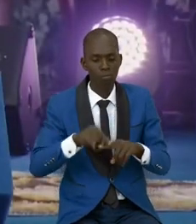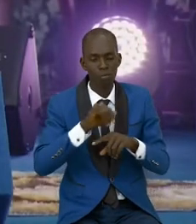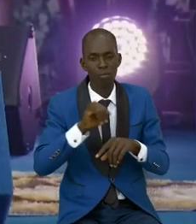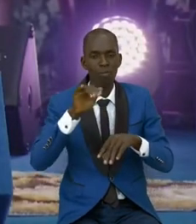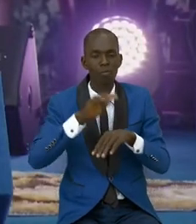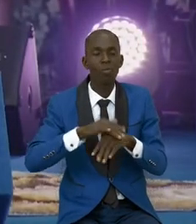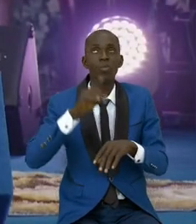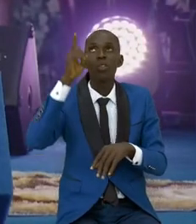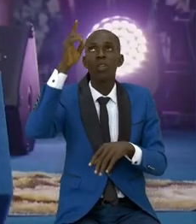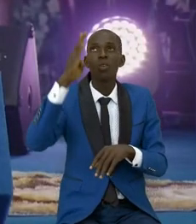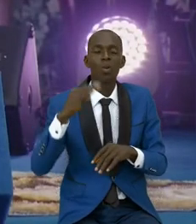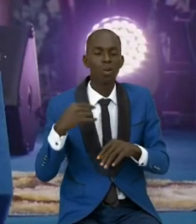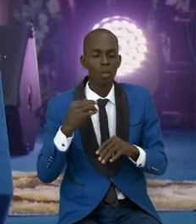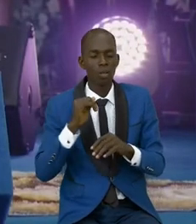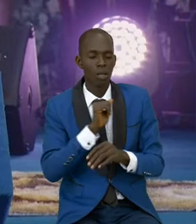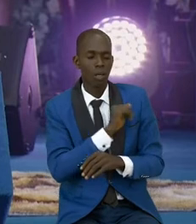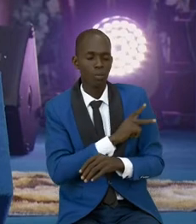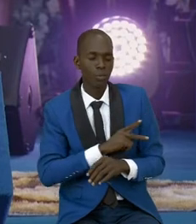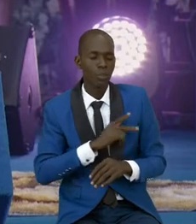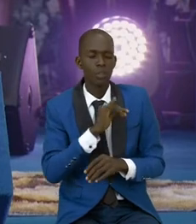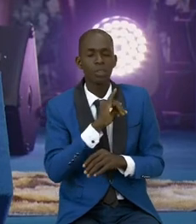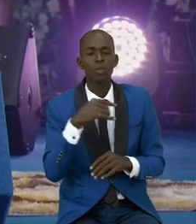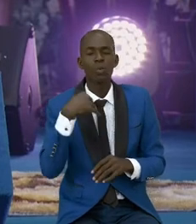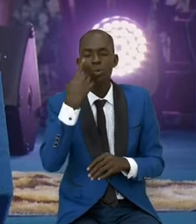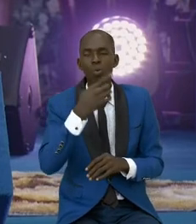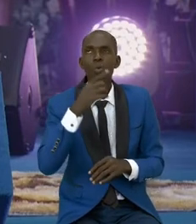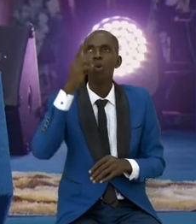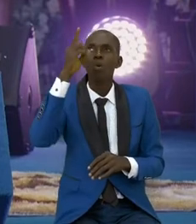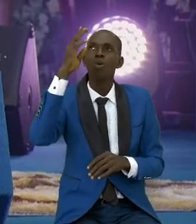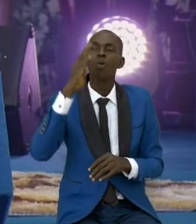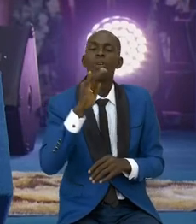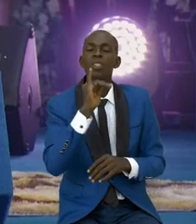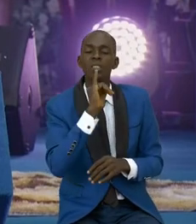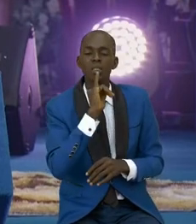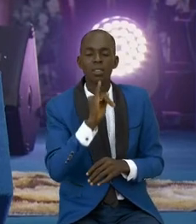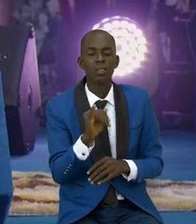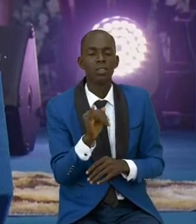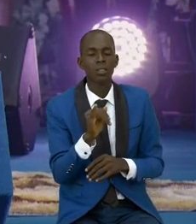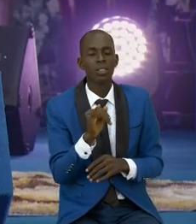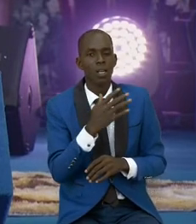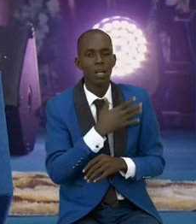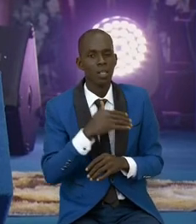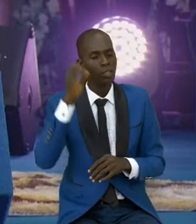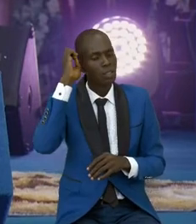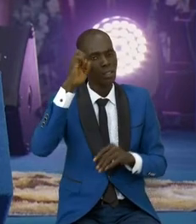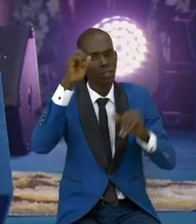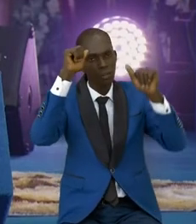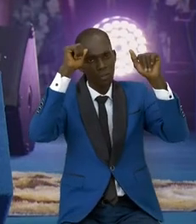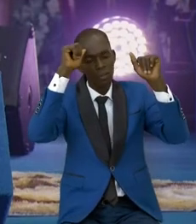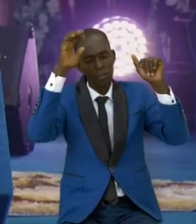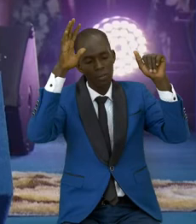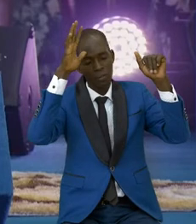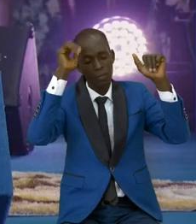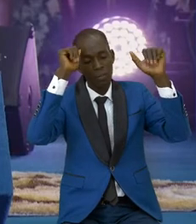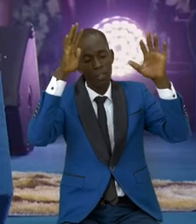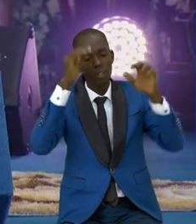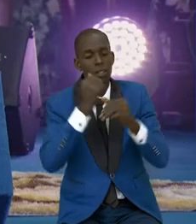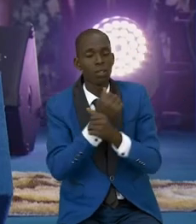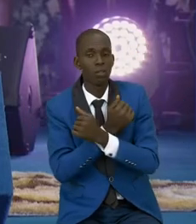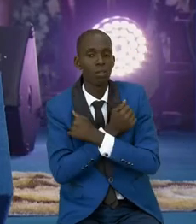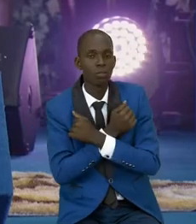we're appreciating who God is, his paternity, his